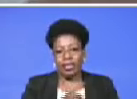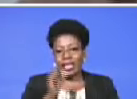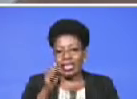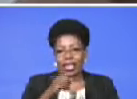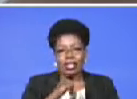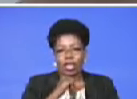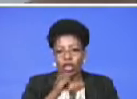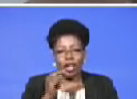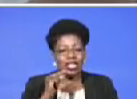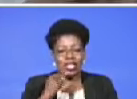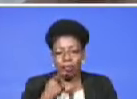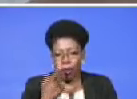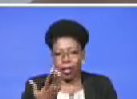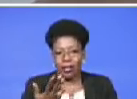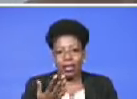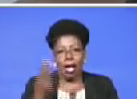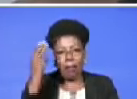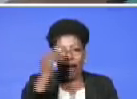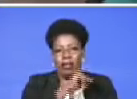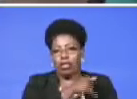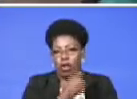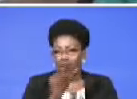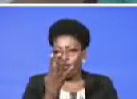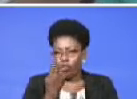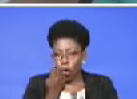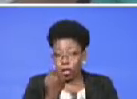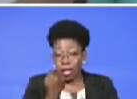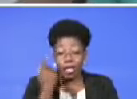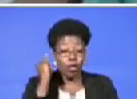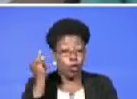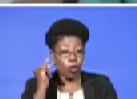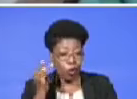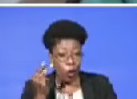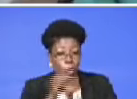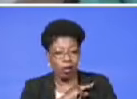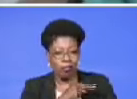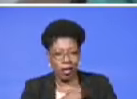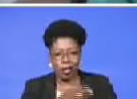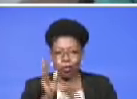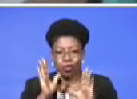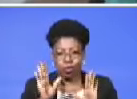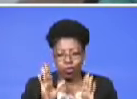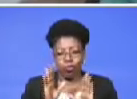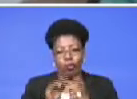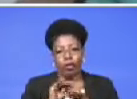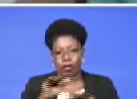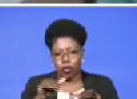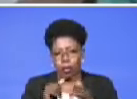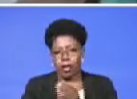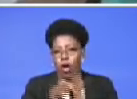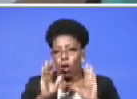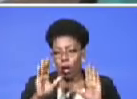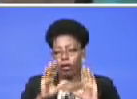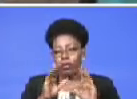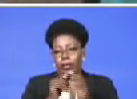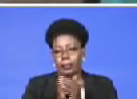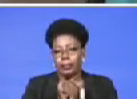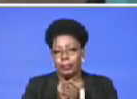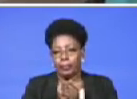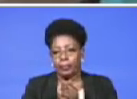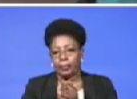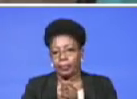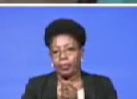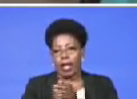disappoint. Just as I said, Marvin Johnson, 14 gold medals, tremendous meet, outstanding swims.